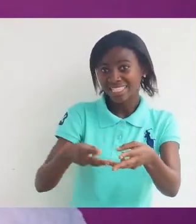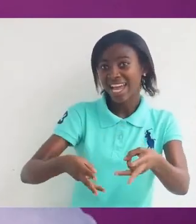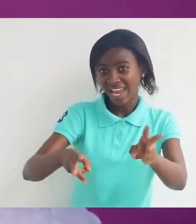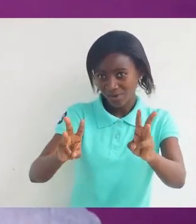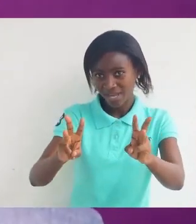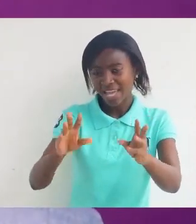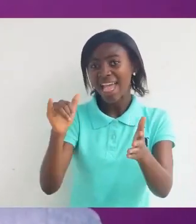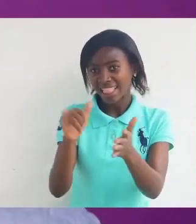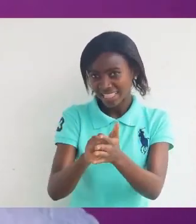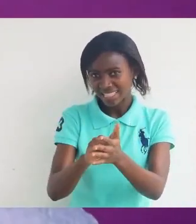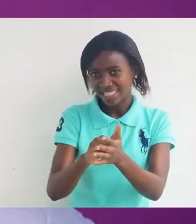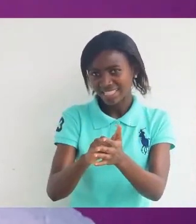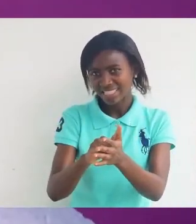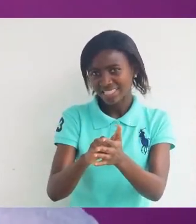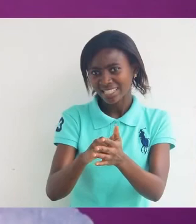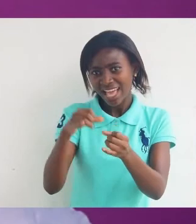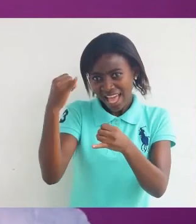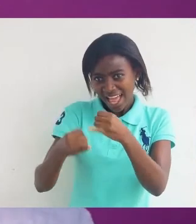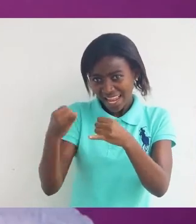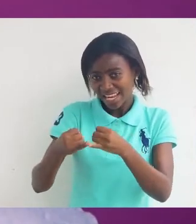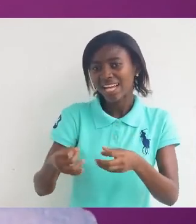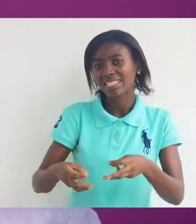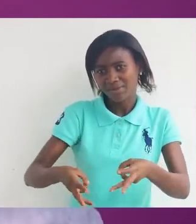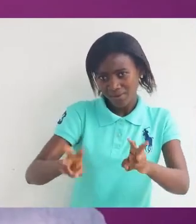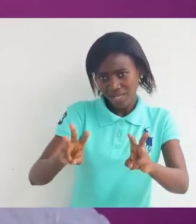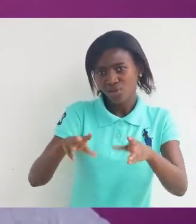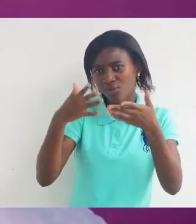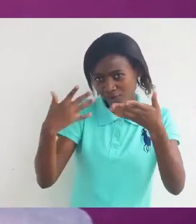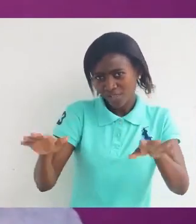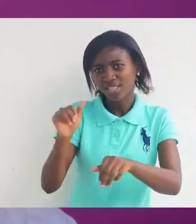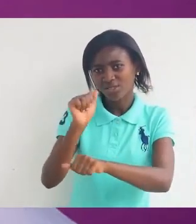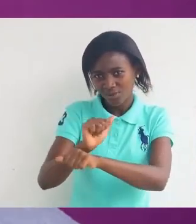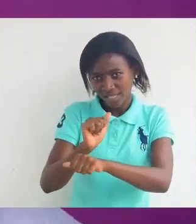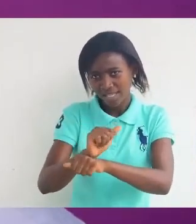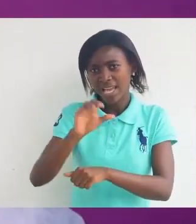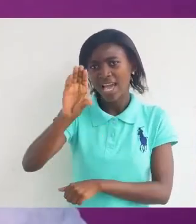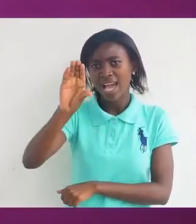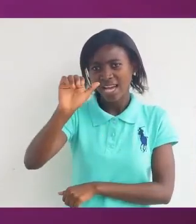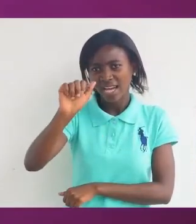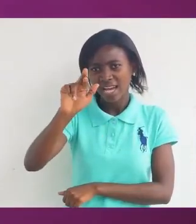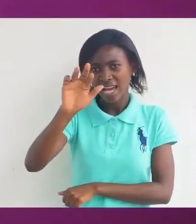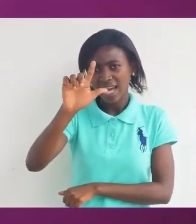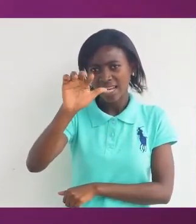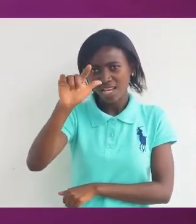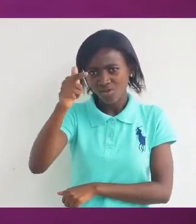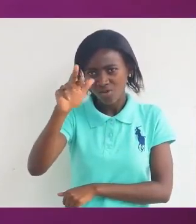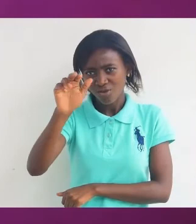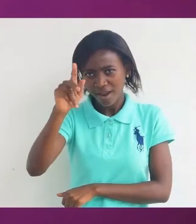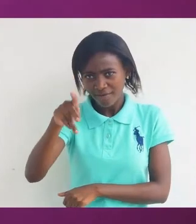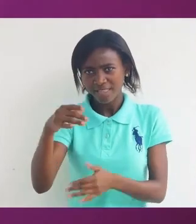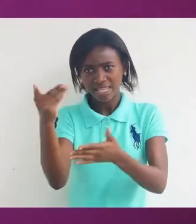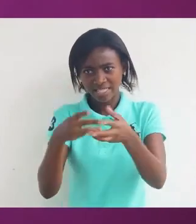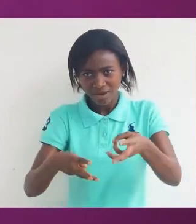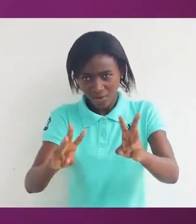calligraphy, being our final letter forms to be constructed for the day. Calligraphy, on the